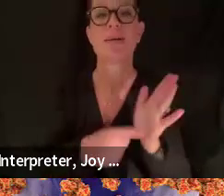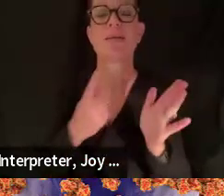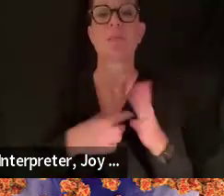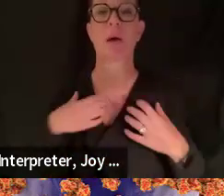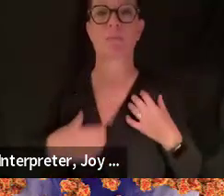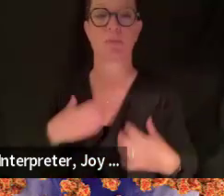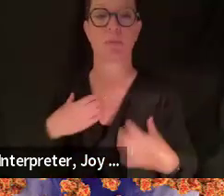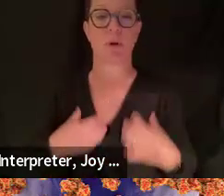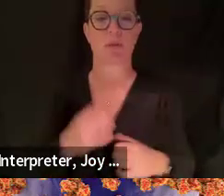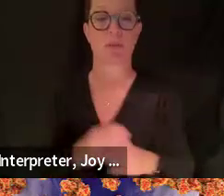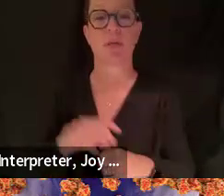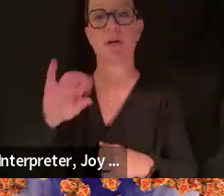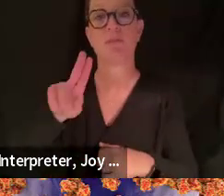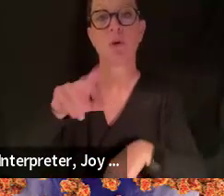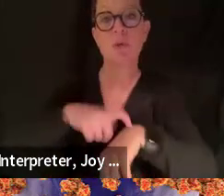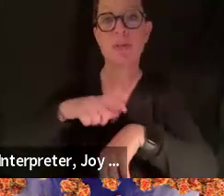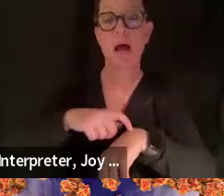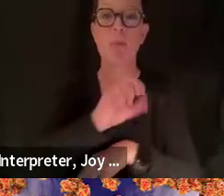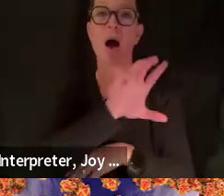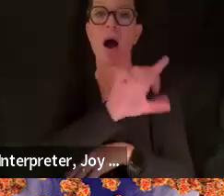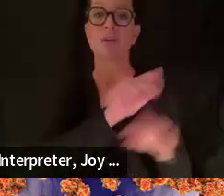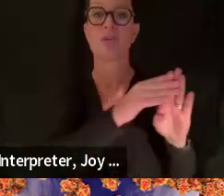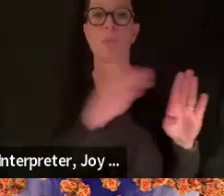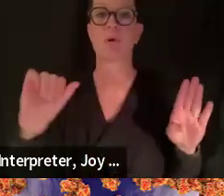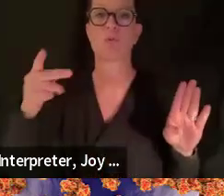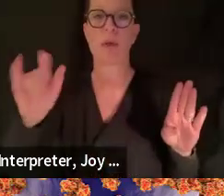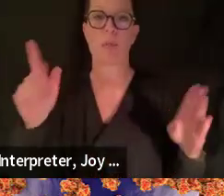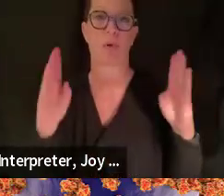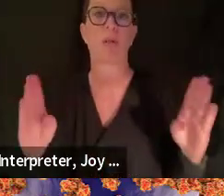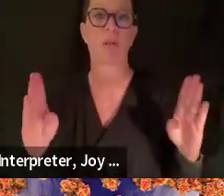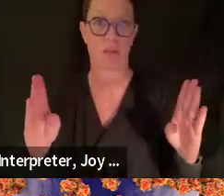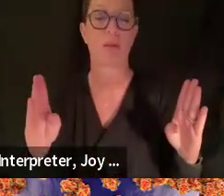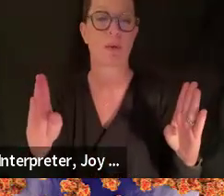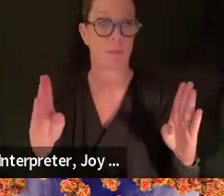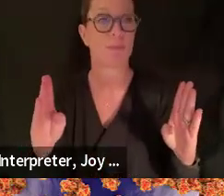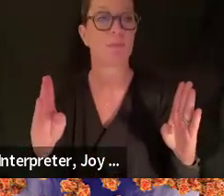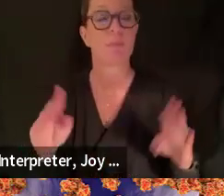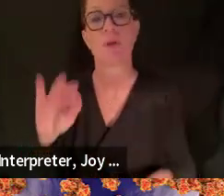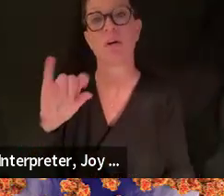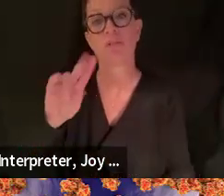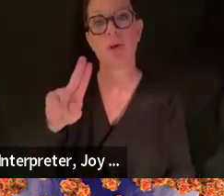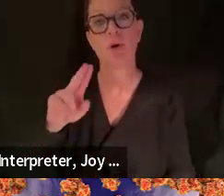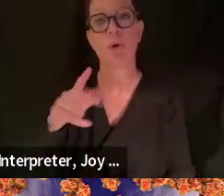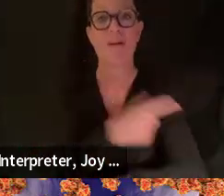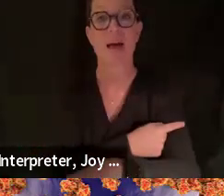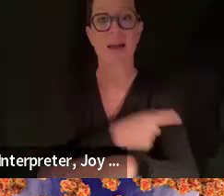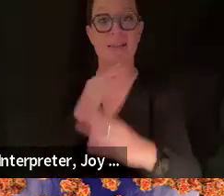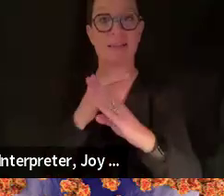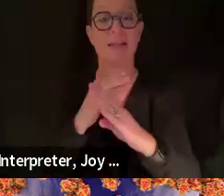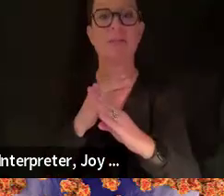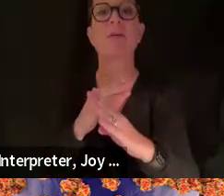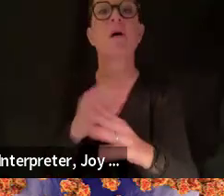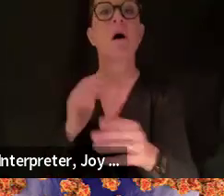the lungs. Flu season runs from October through April, and flu vaccines are updated every year